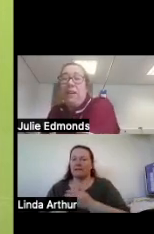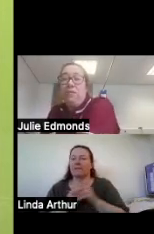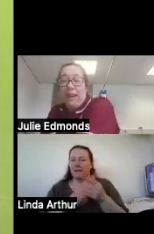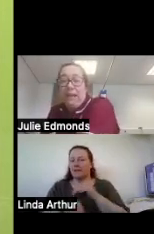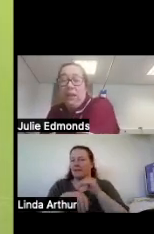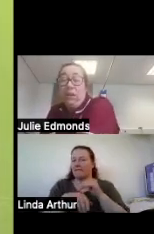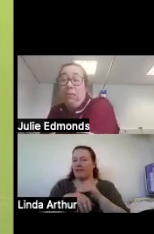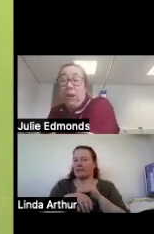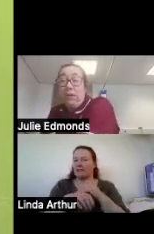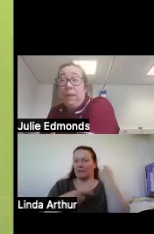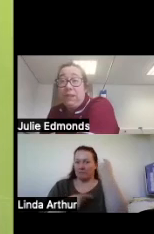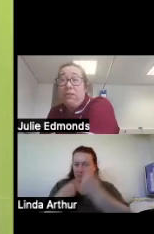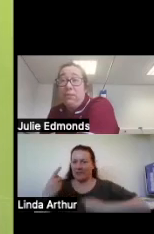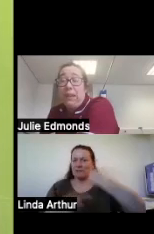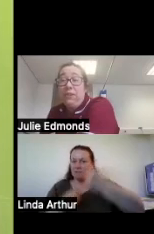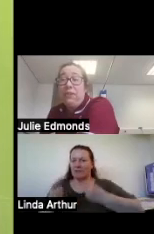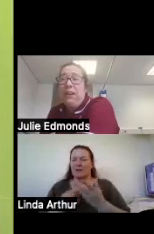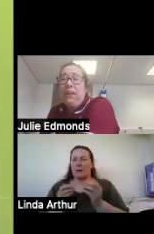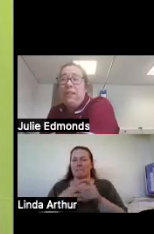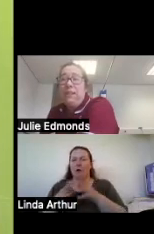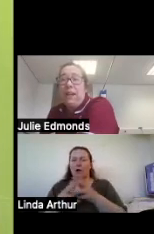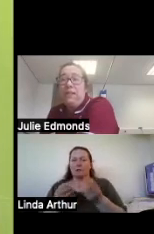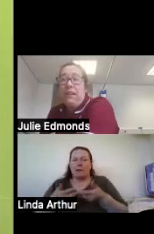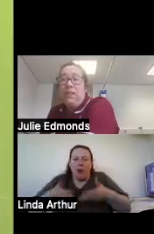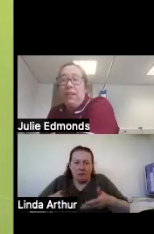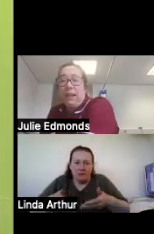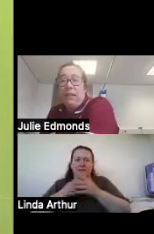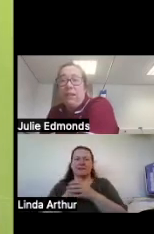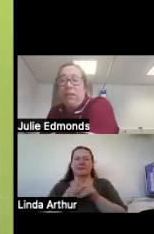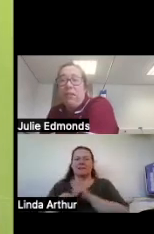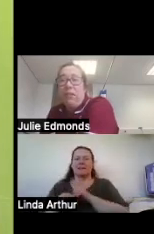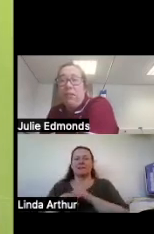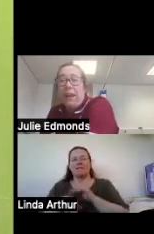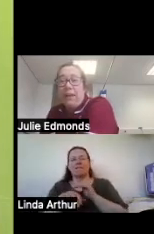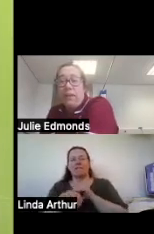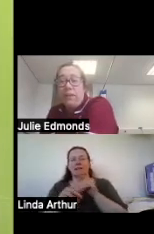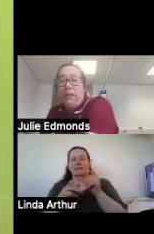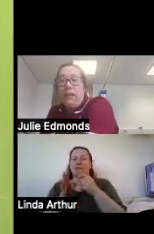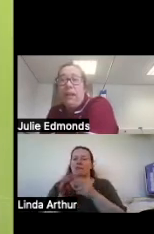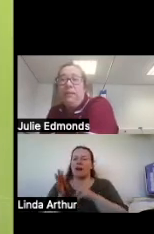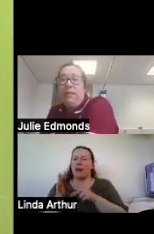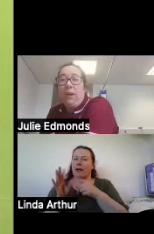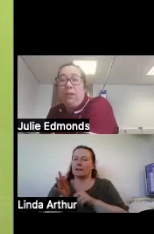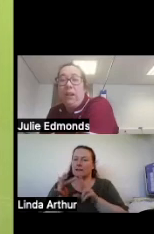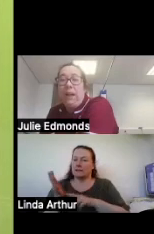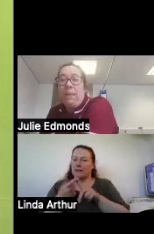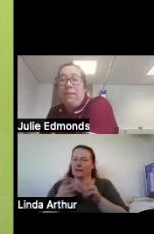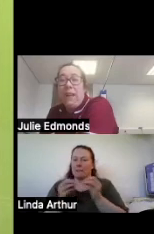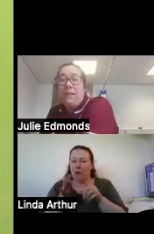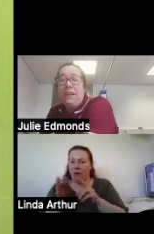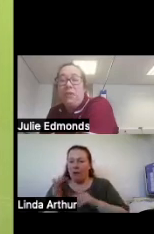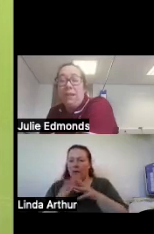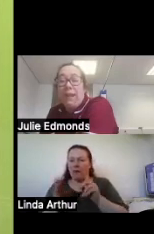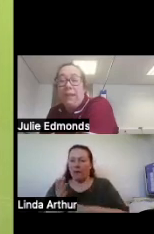of the adrenaline. Your bowels might also be loose. That's the effect of the adrenaline on the bladder muscle and the bowel. And